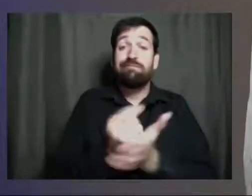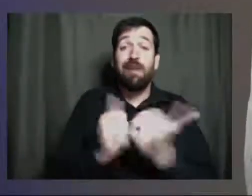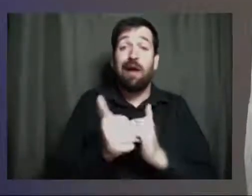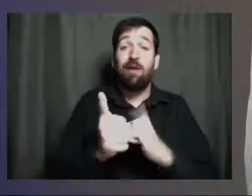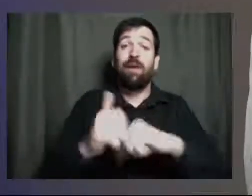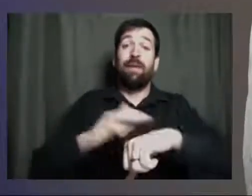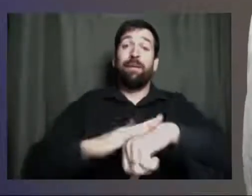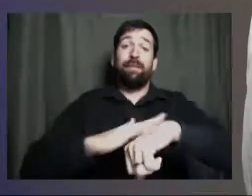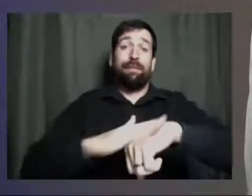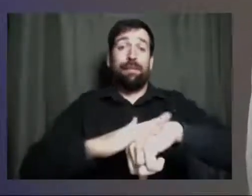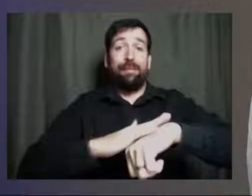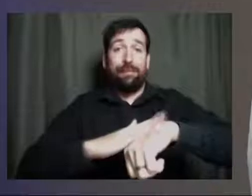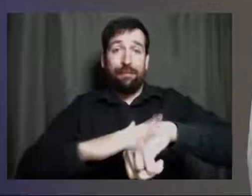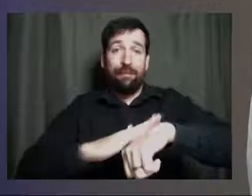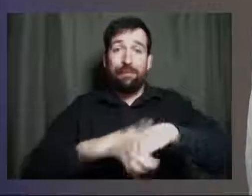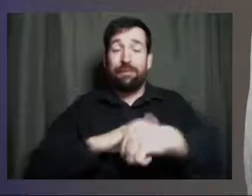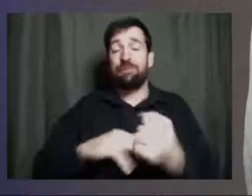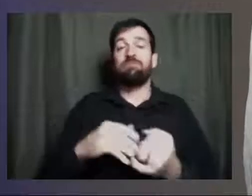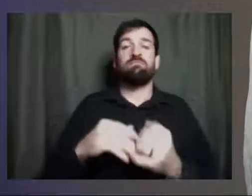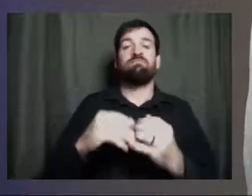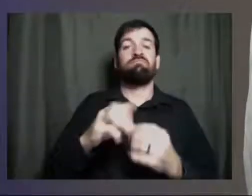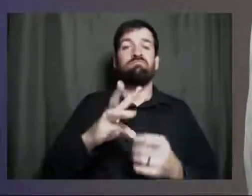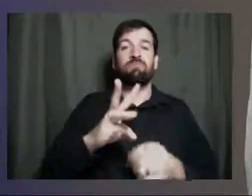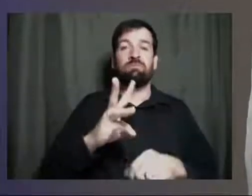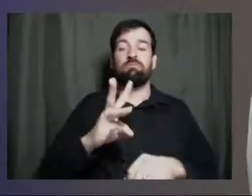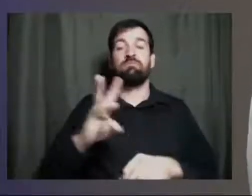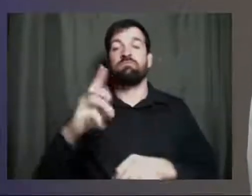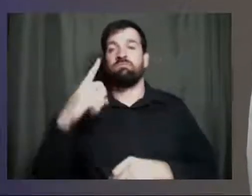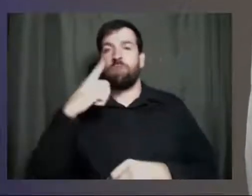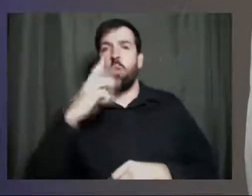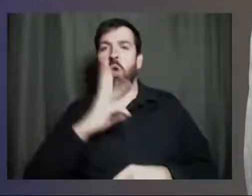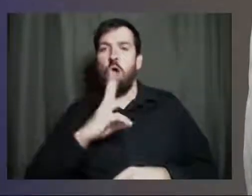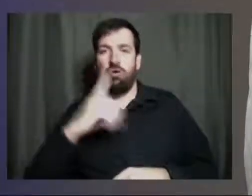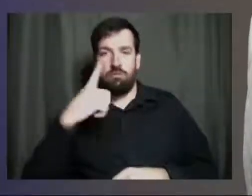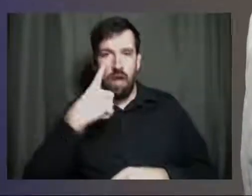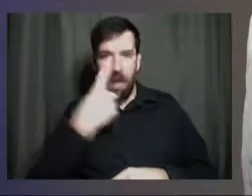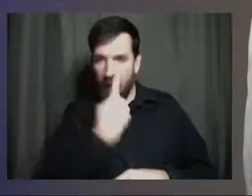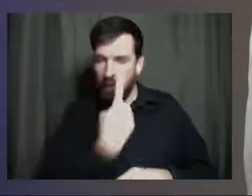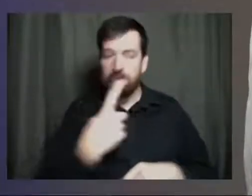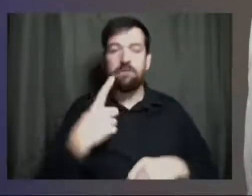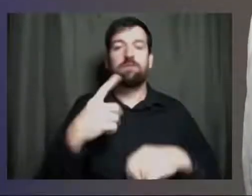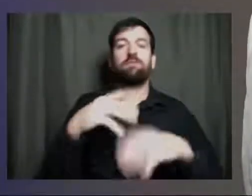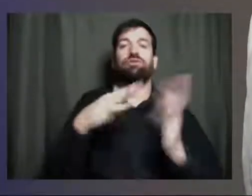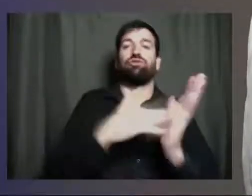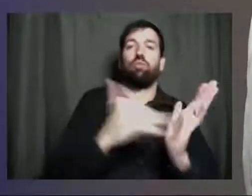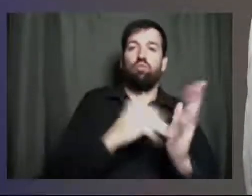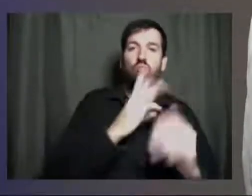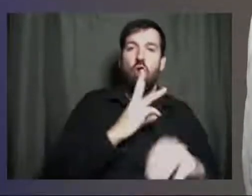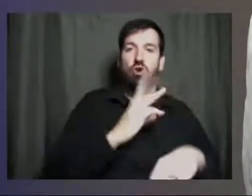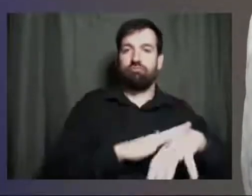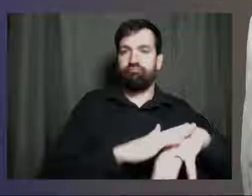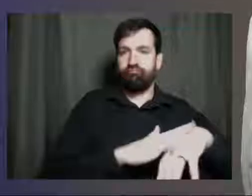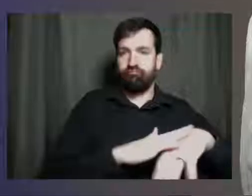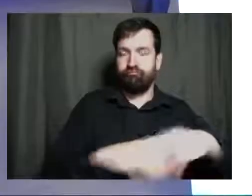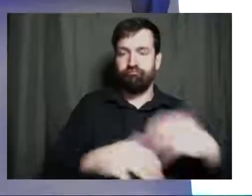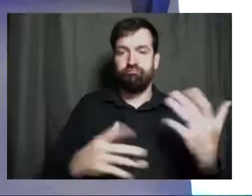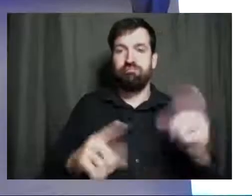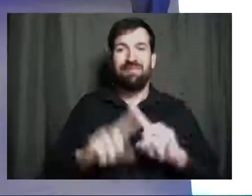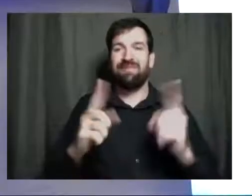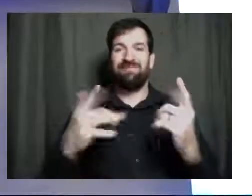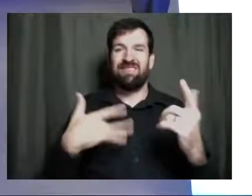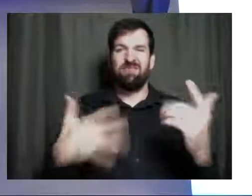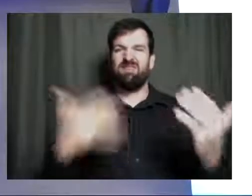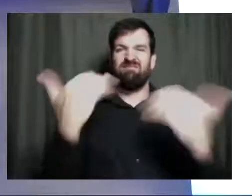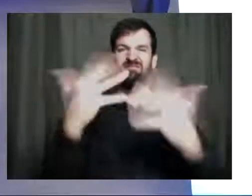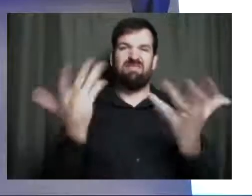out the eyes, soap and water in the skin, and just expect for a little bit of irritation, but it's usually the limit of it. So thank you for